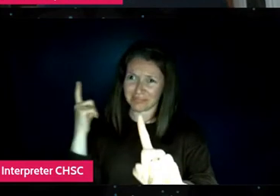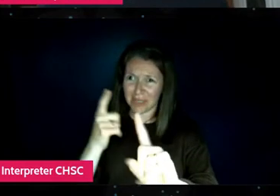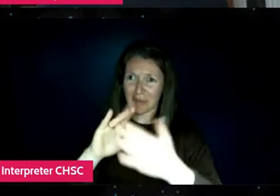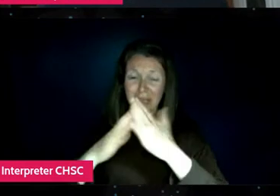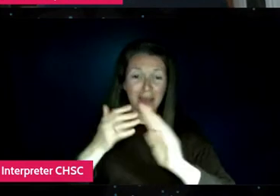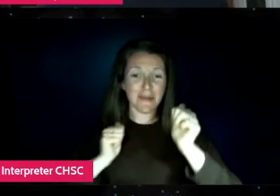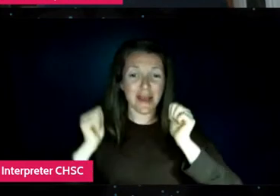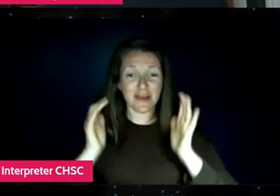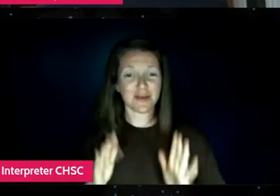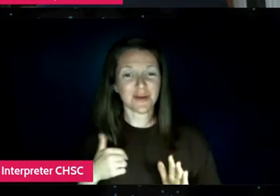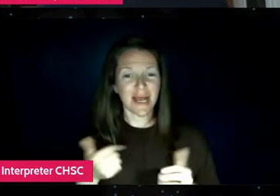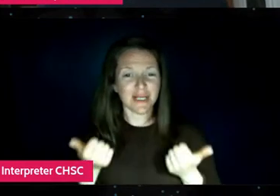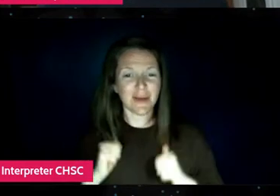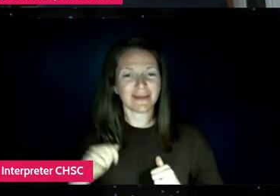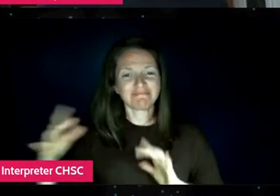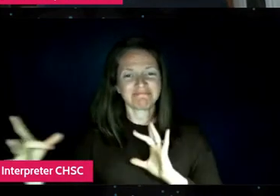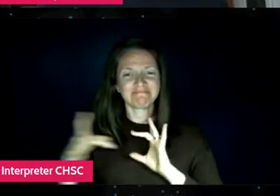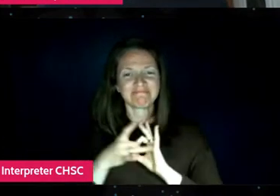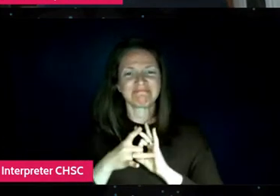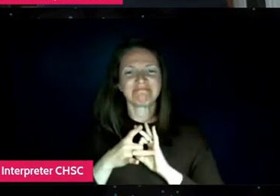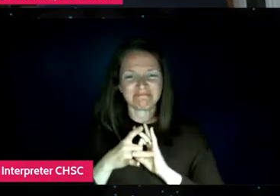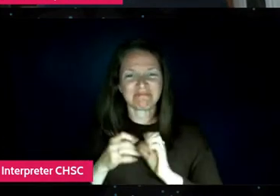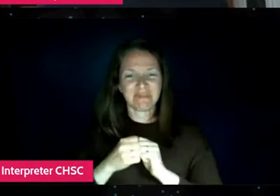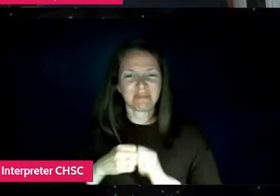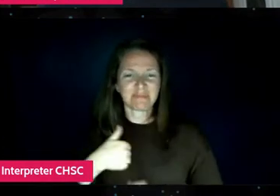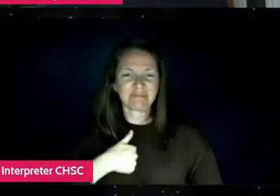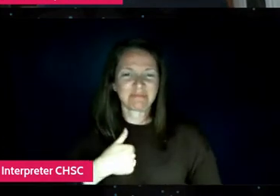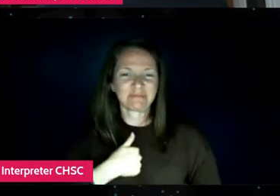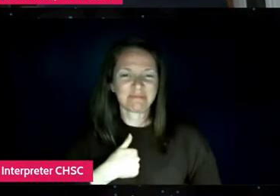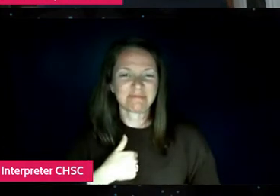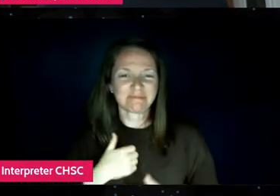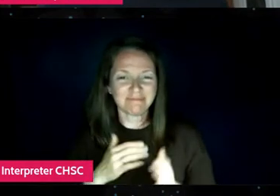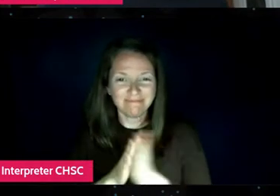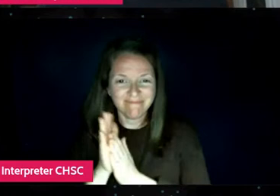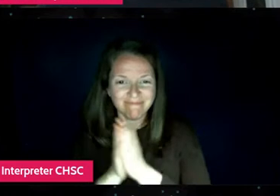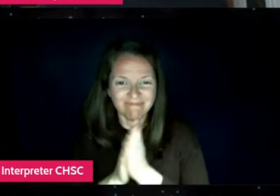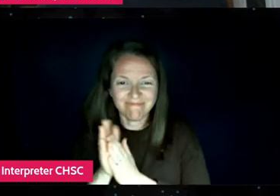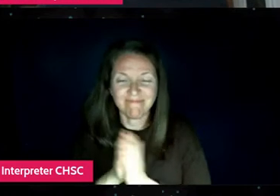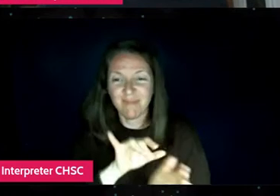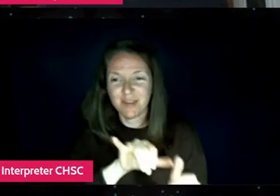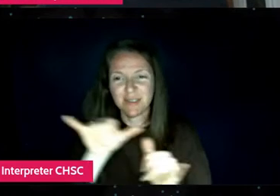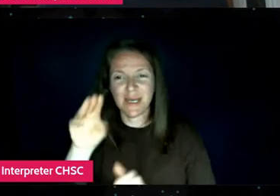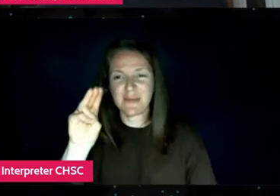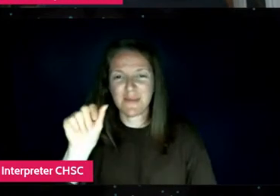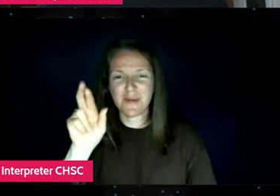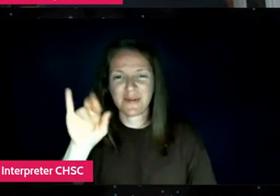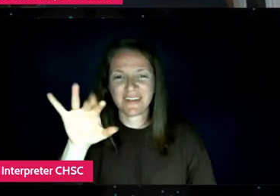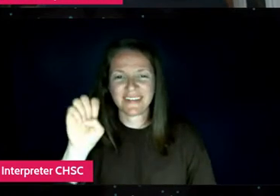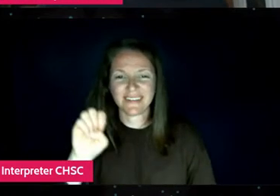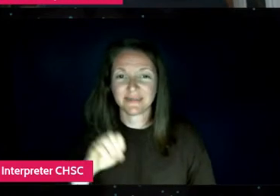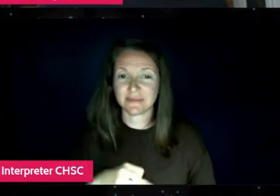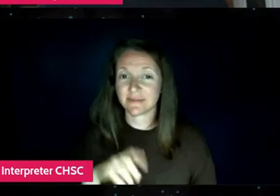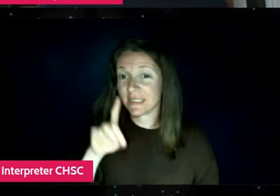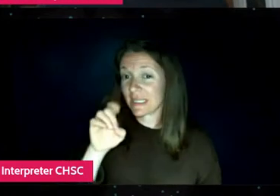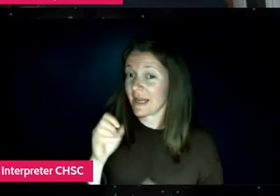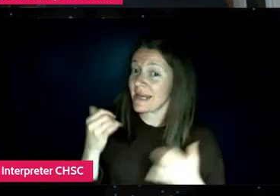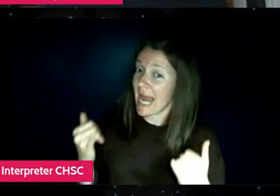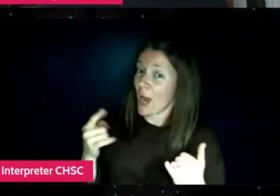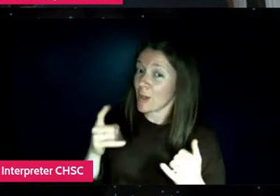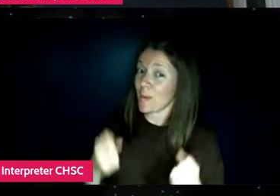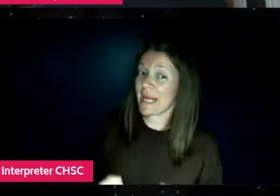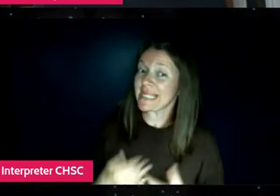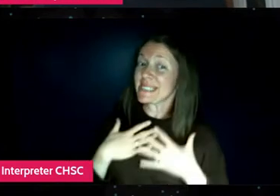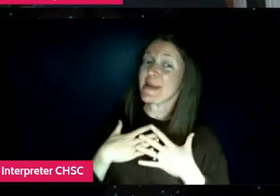exciting point to try to get myself in where Maurice was concerned. And now you're an inspiring